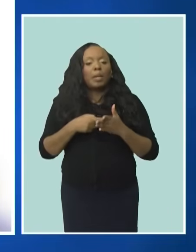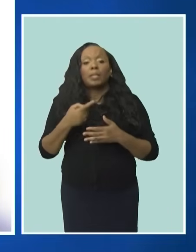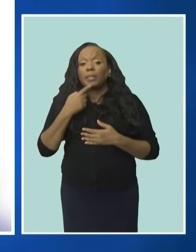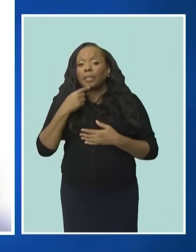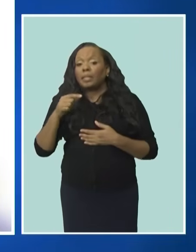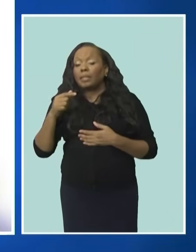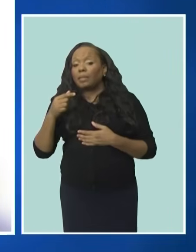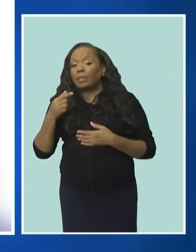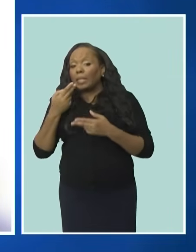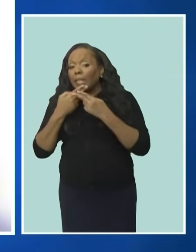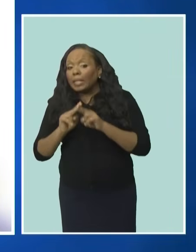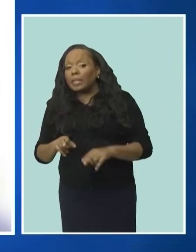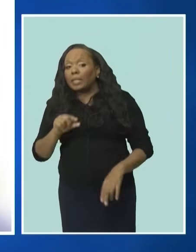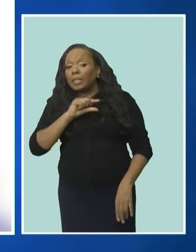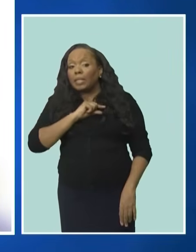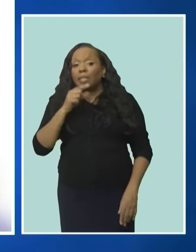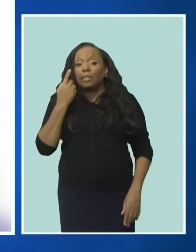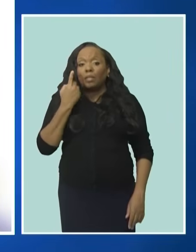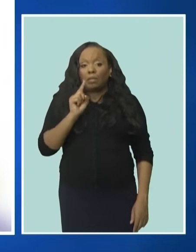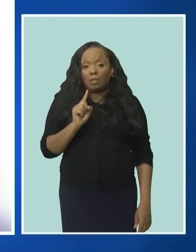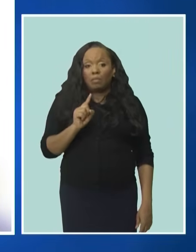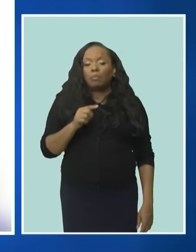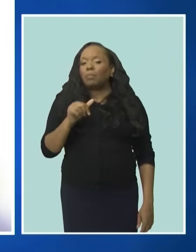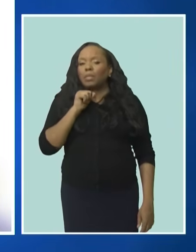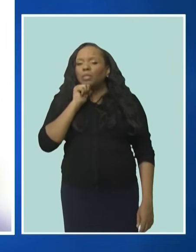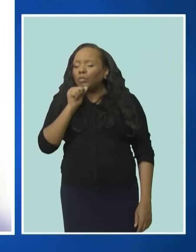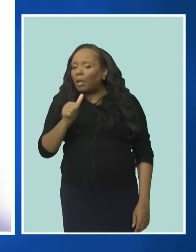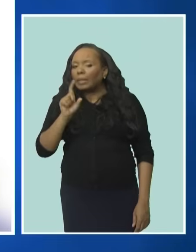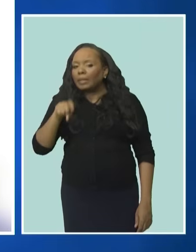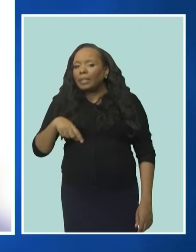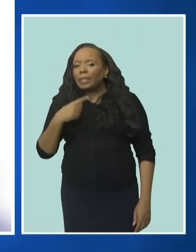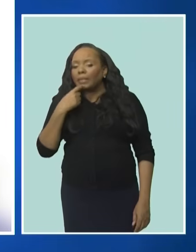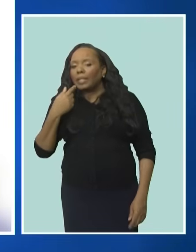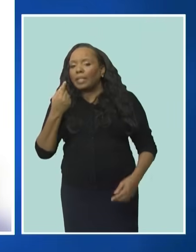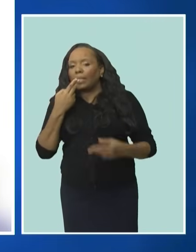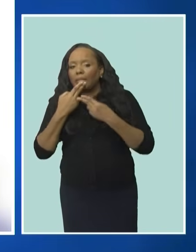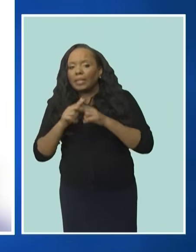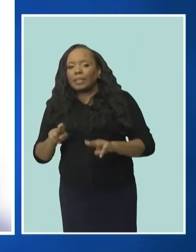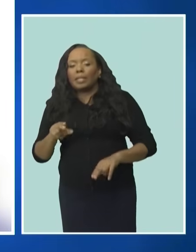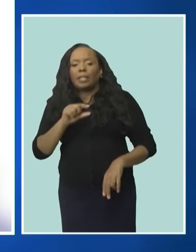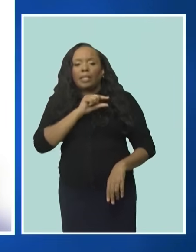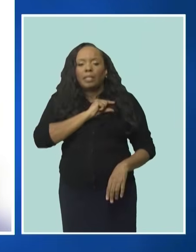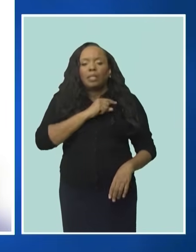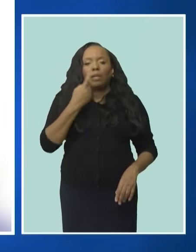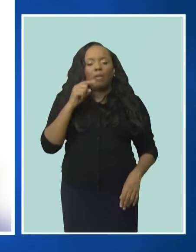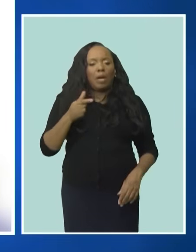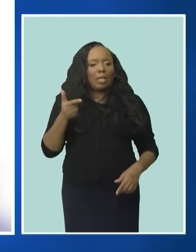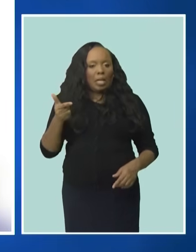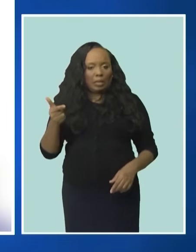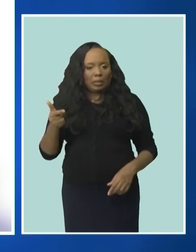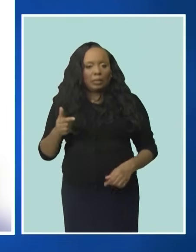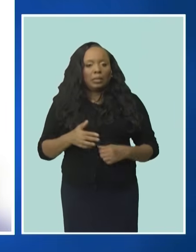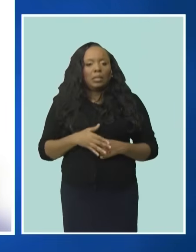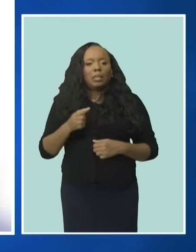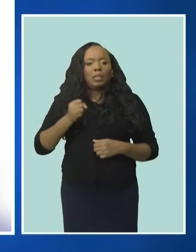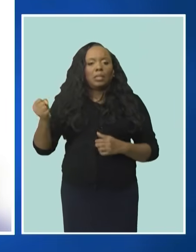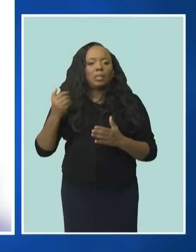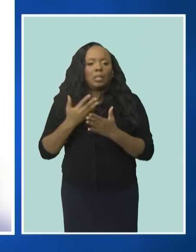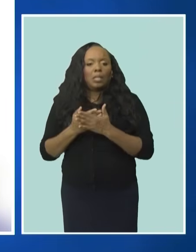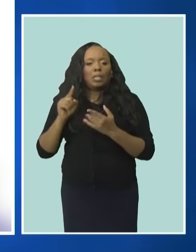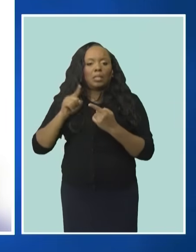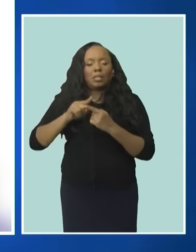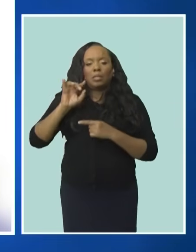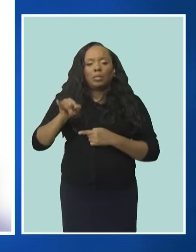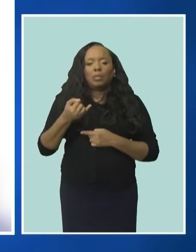but was not required to plead to the firearm and ammunition offences. Smith-Wooding has been remanded to the Barbados Prison Service Dodds